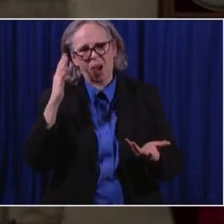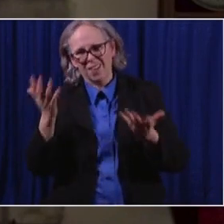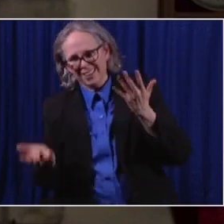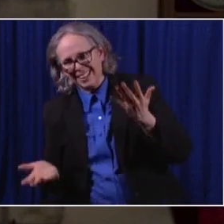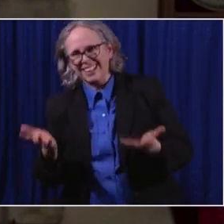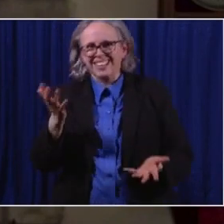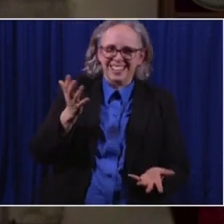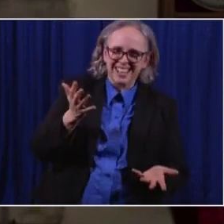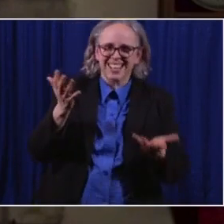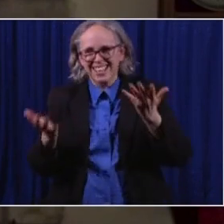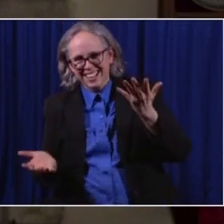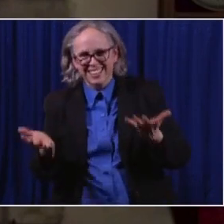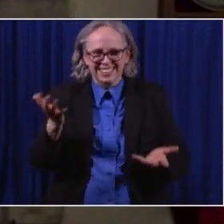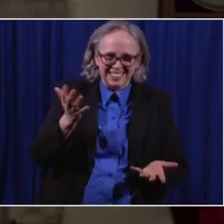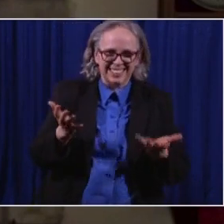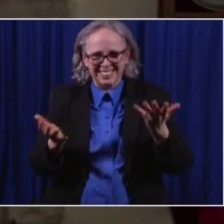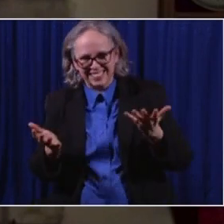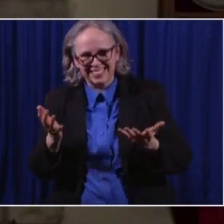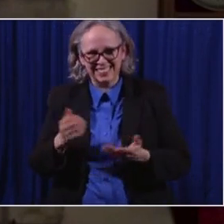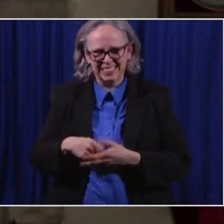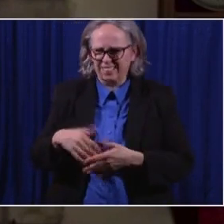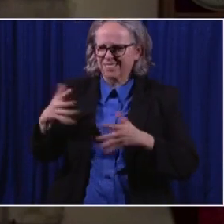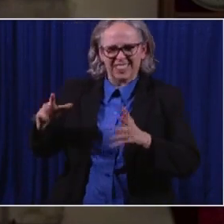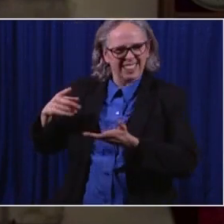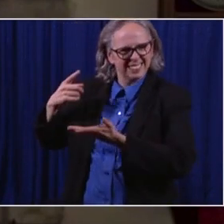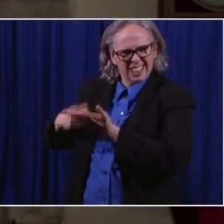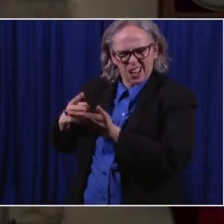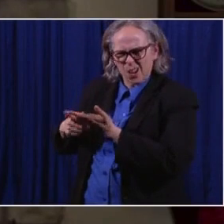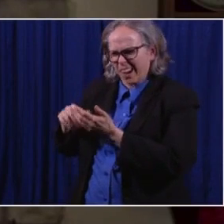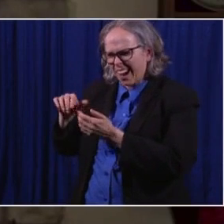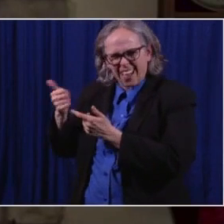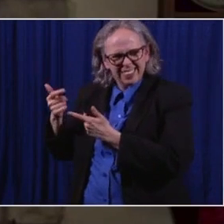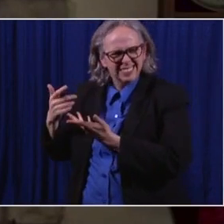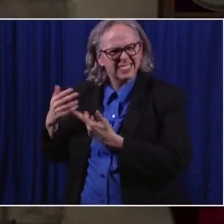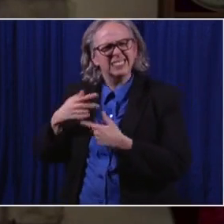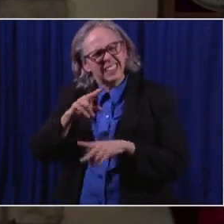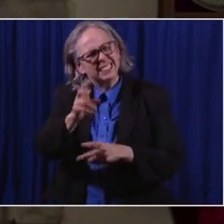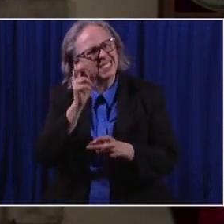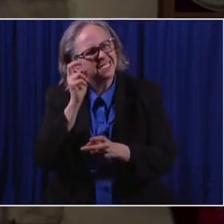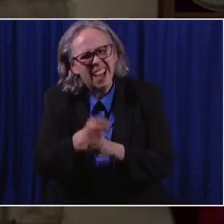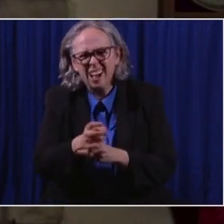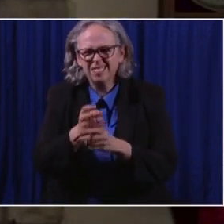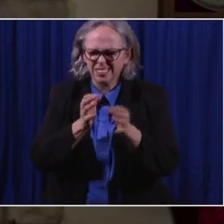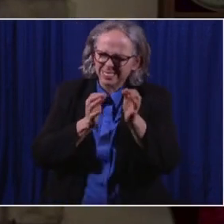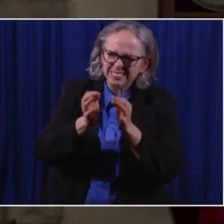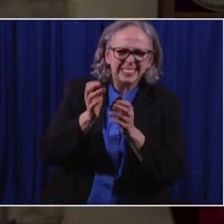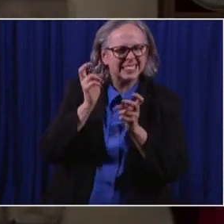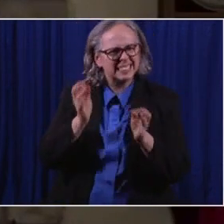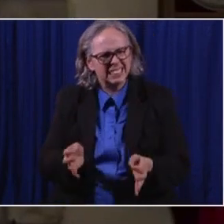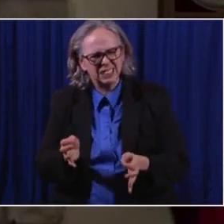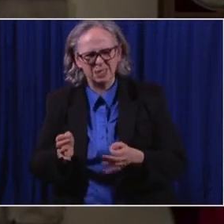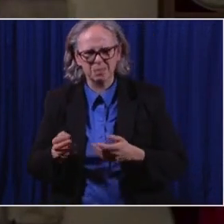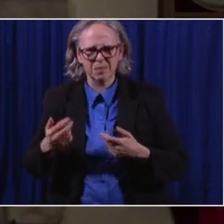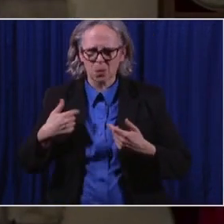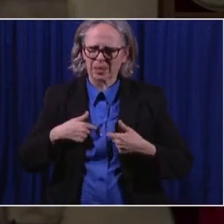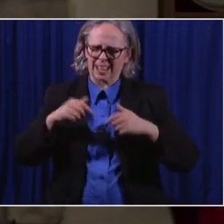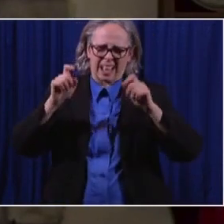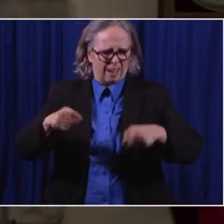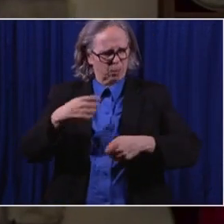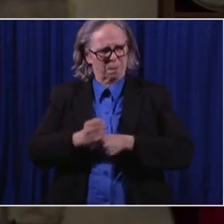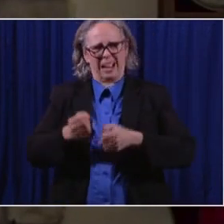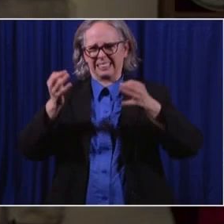ago, Dan, these are just all just very, very, very tough decisions, but we got to make the decisions. And, we